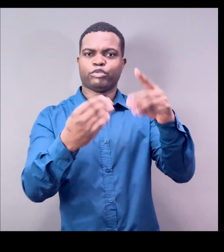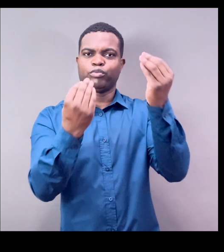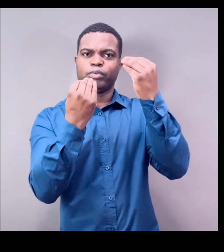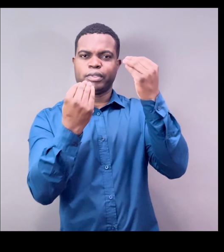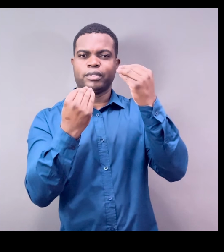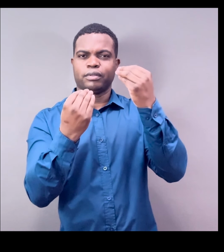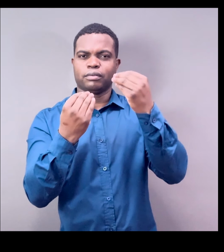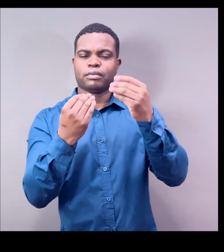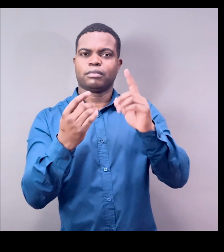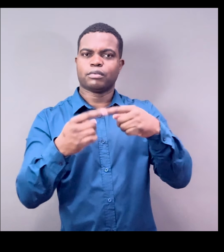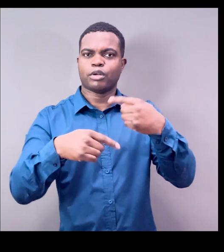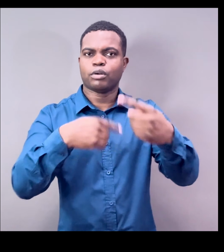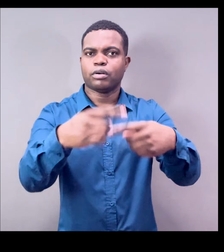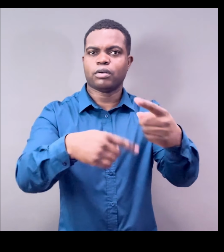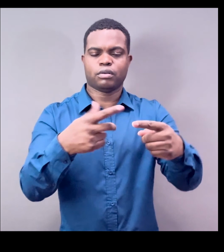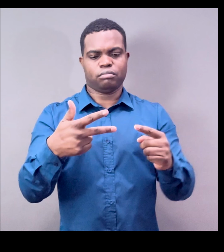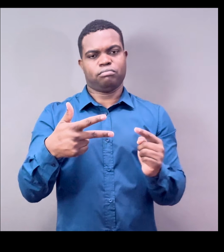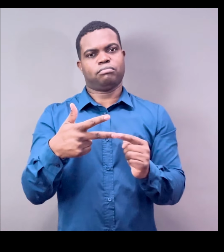contribute